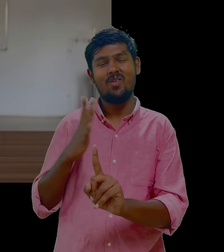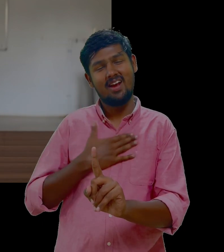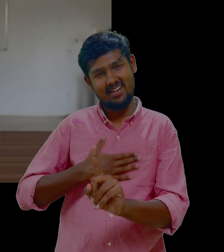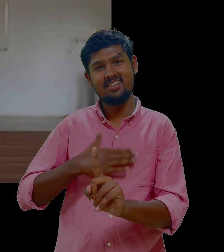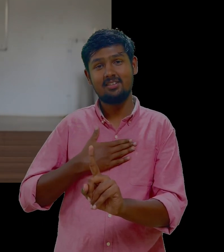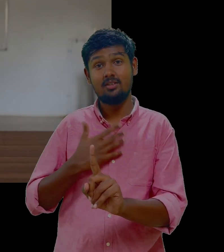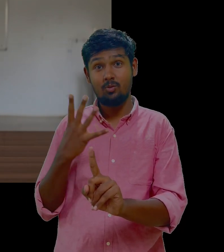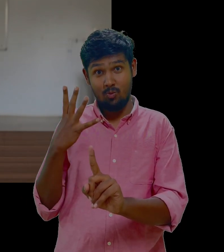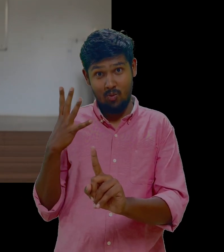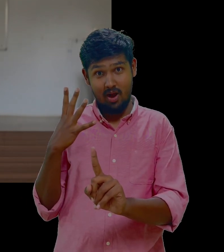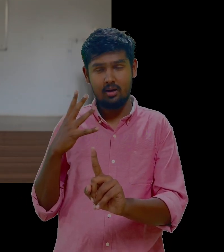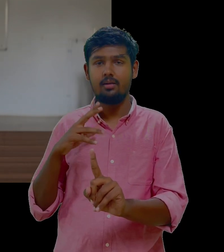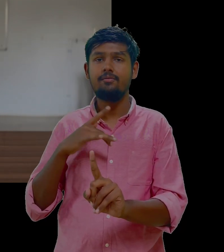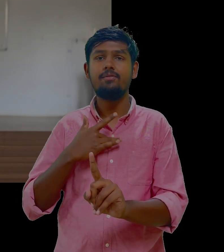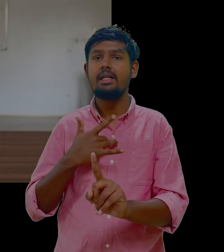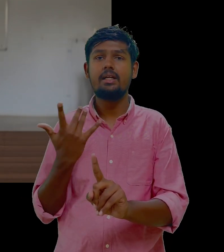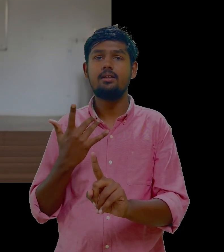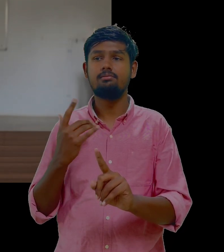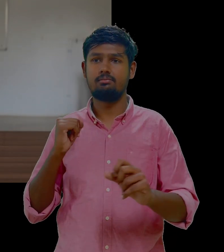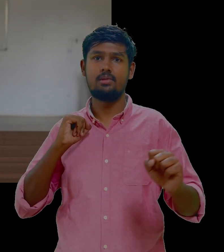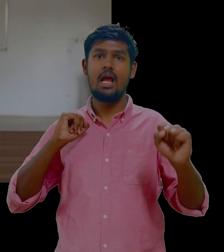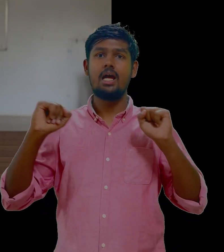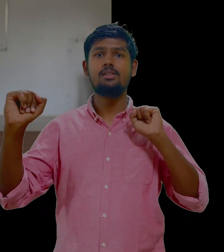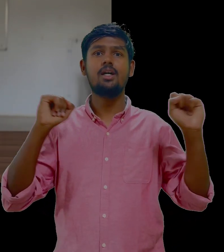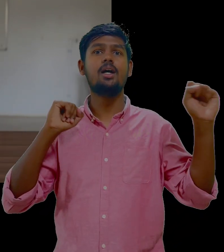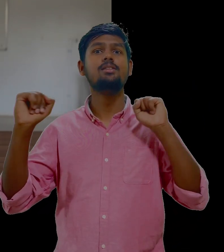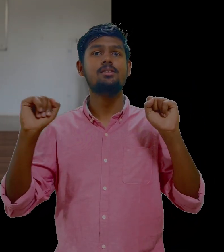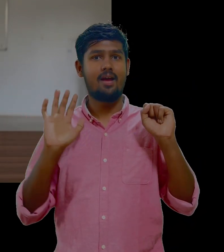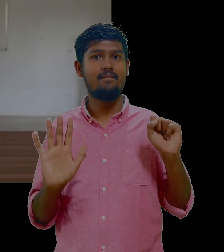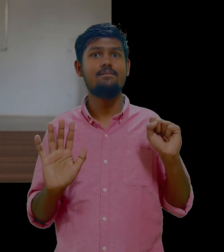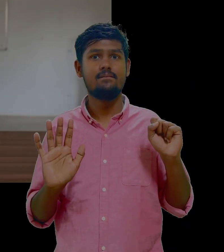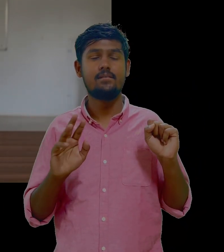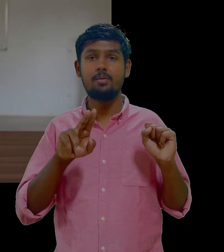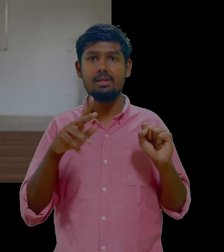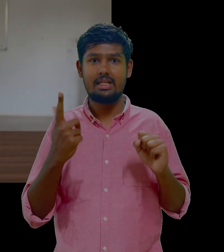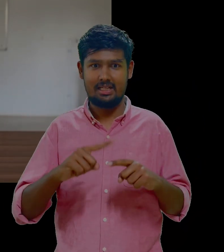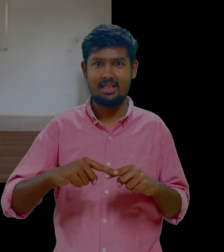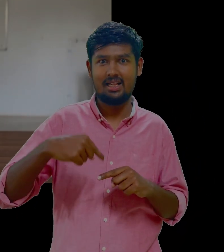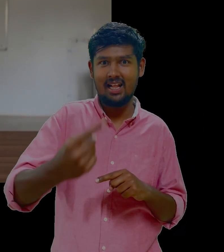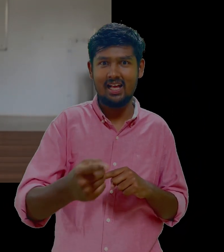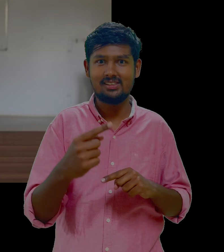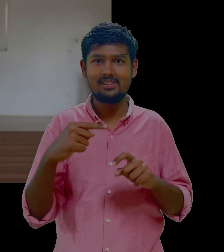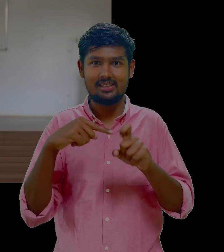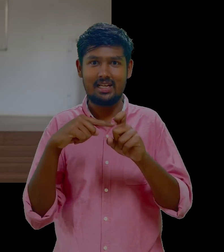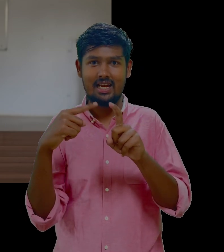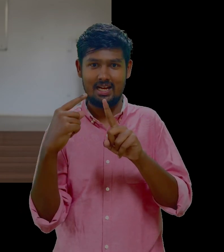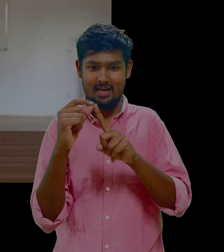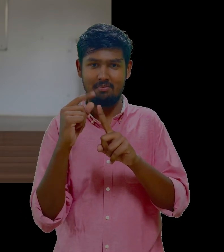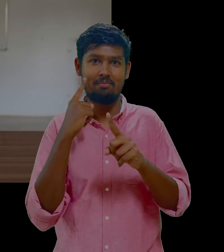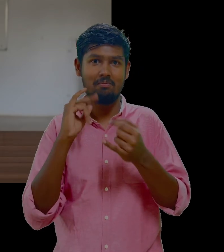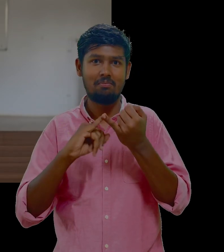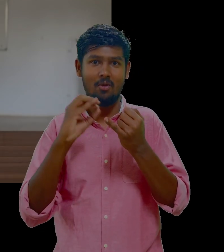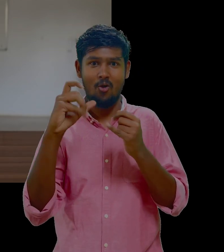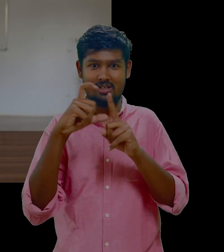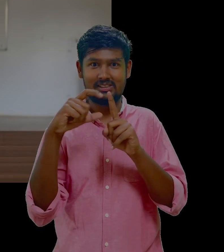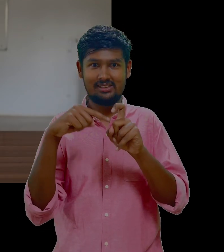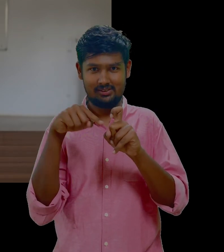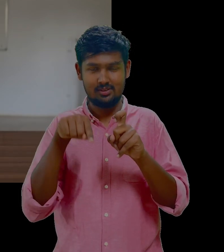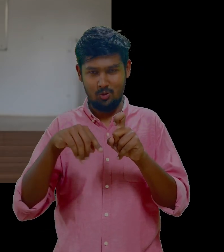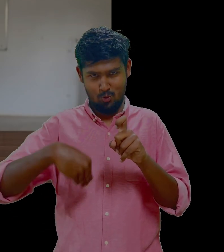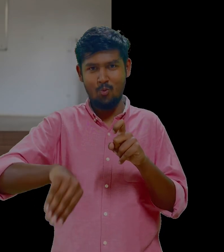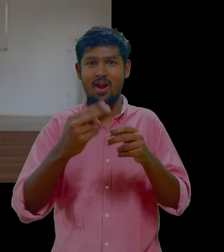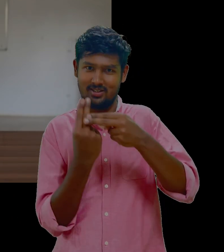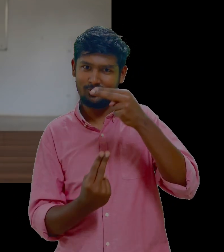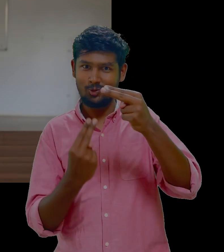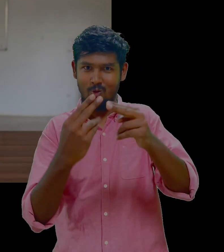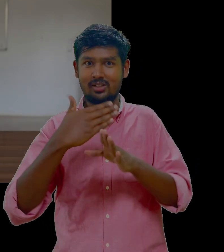active exercise? I will share that my learnings once I shared my second episode. Being a visually impaired, I used to,